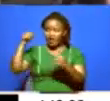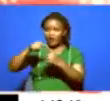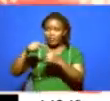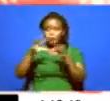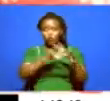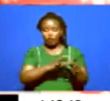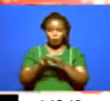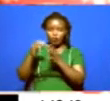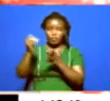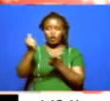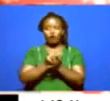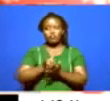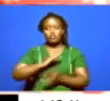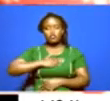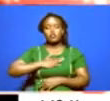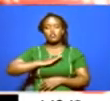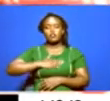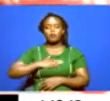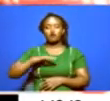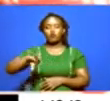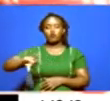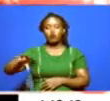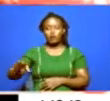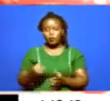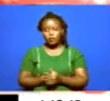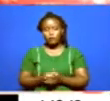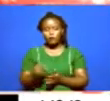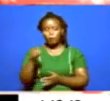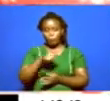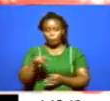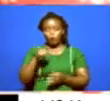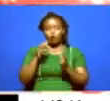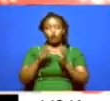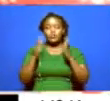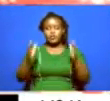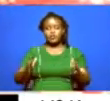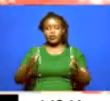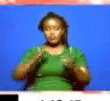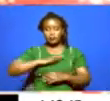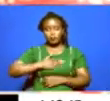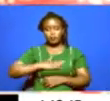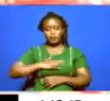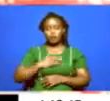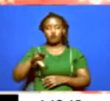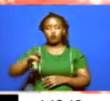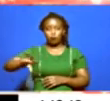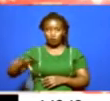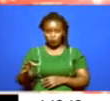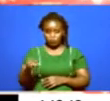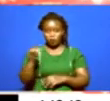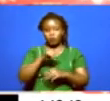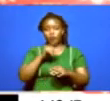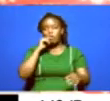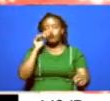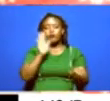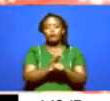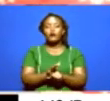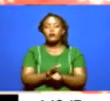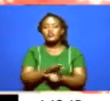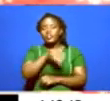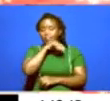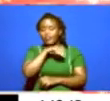County. Kama viongozi wa Samburu County tunataka kuhakikishia Raila Amolo Odinga kwamba tuko nyuma